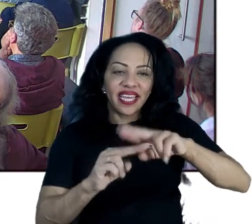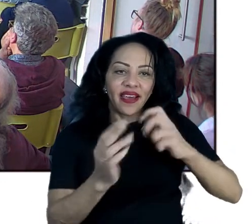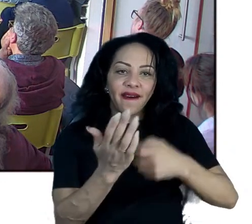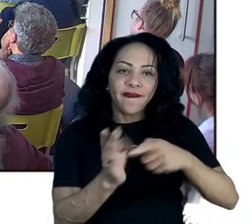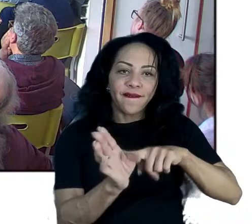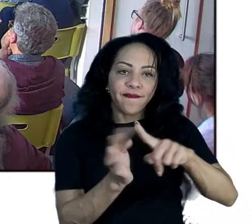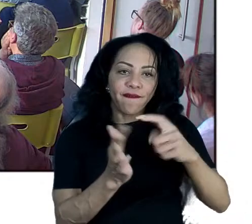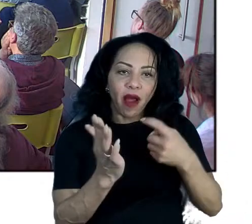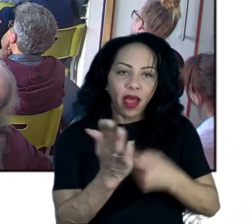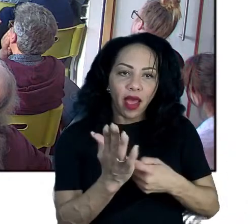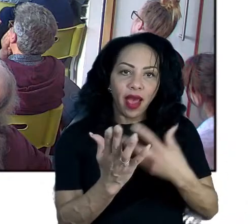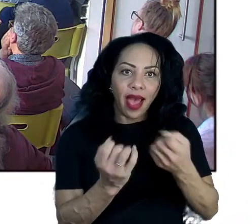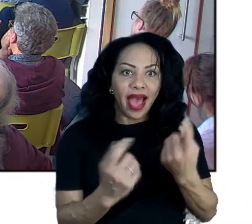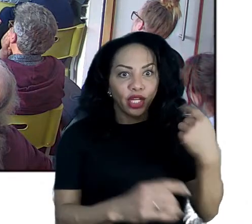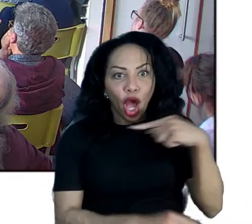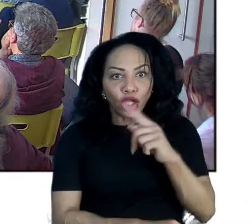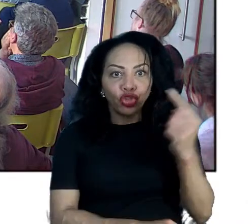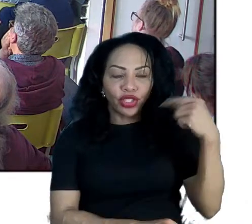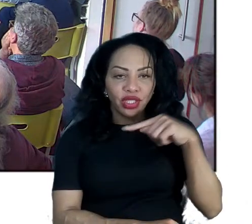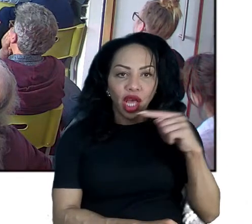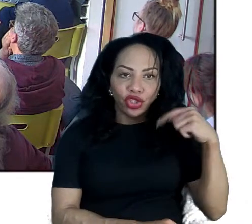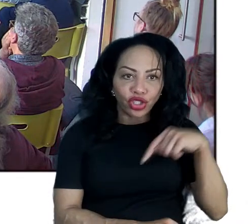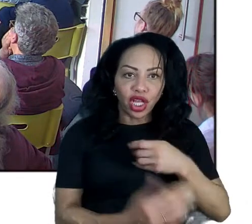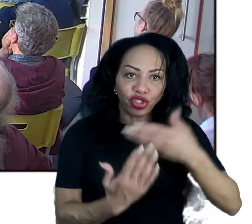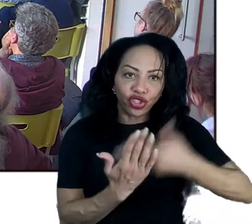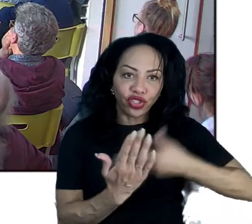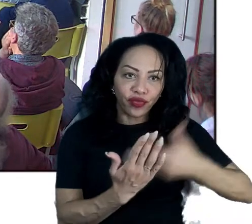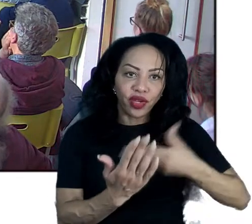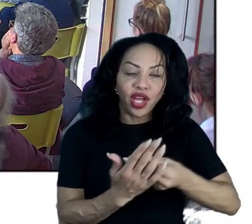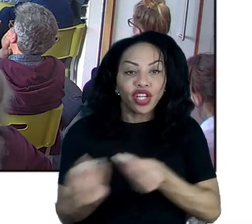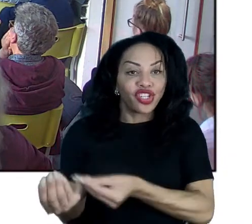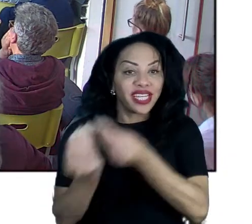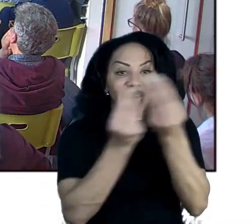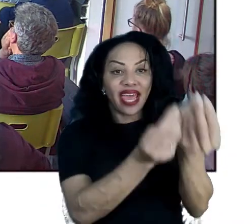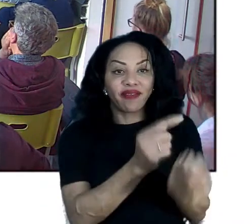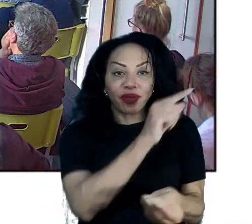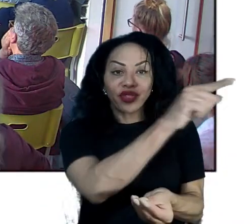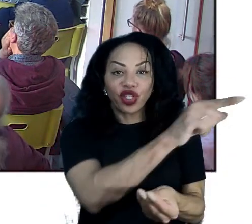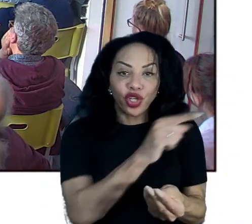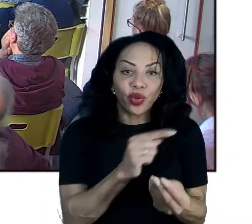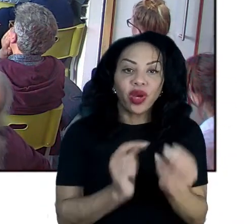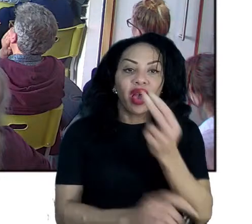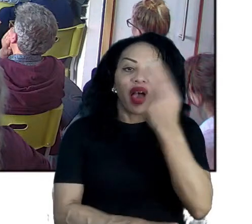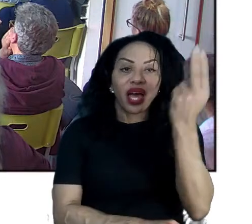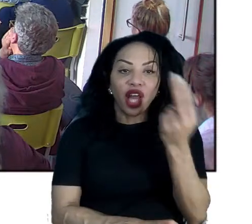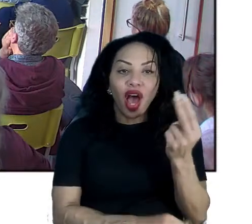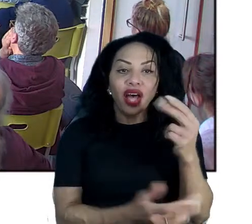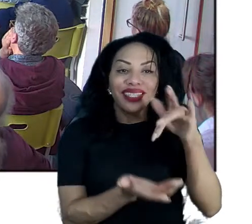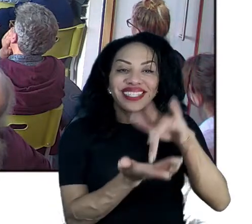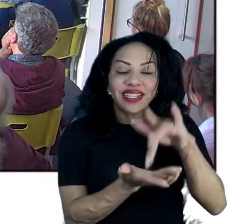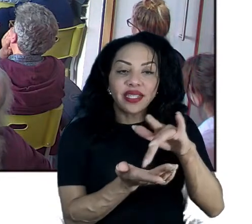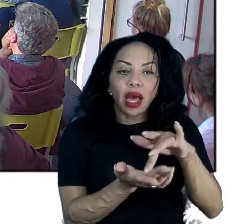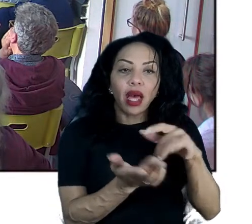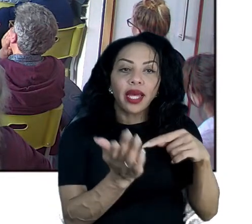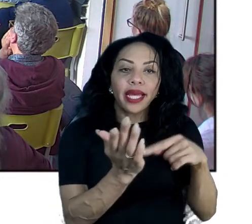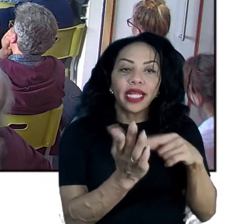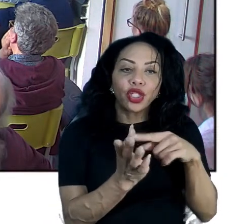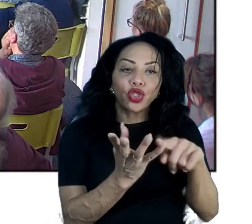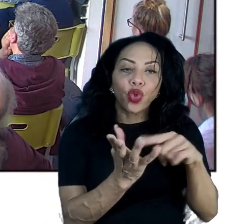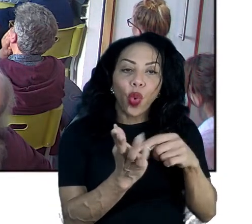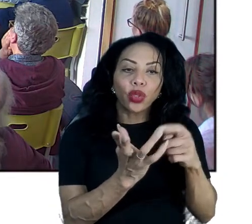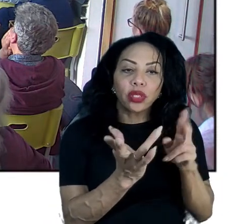but she loaned them to an art centre in Taunton, and they got lost. So there are stories of